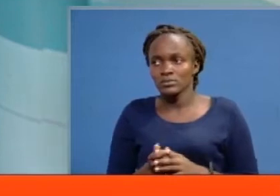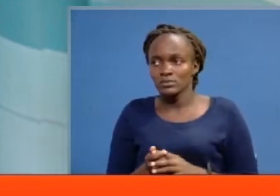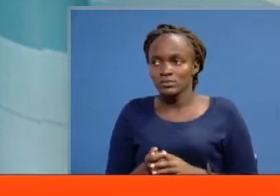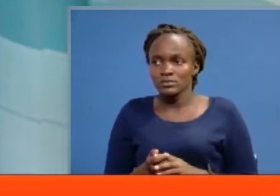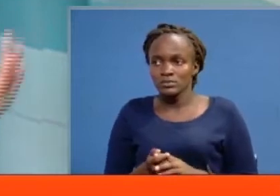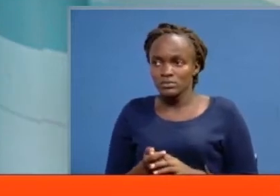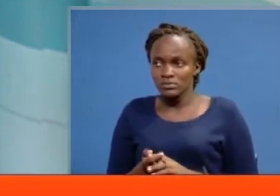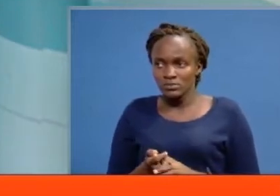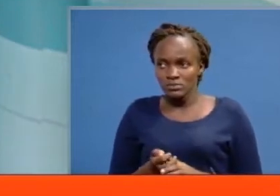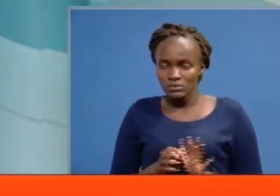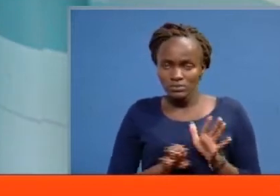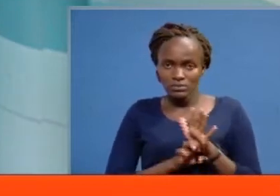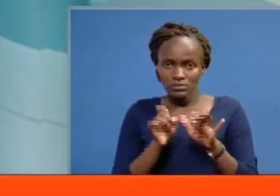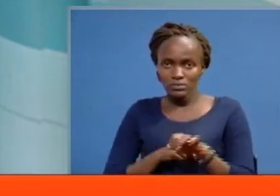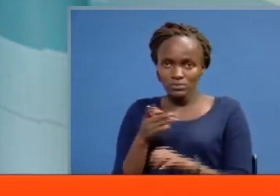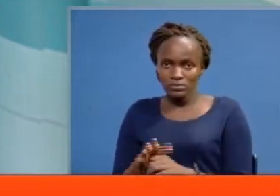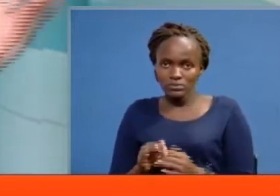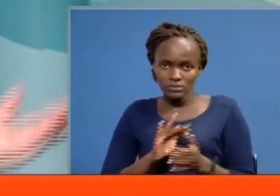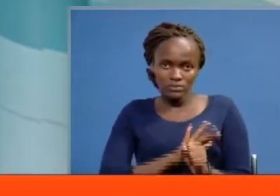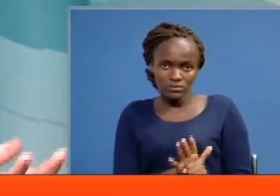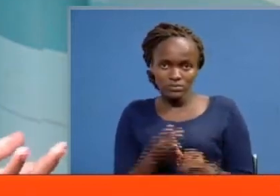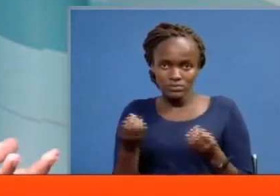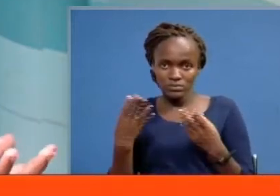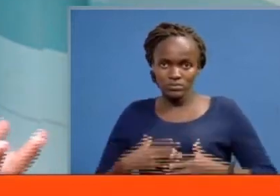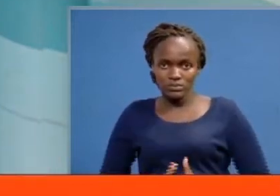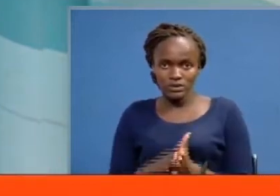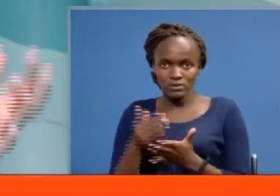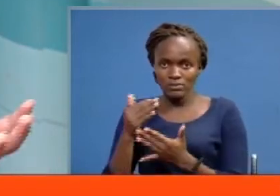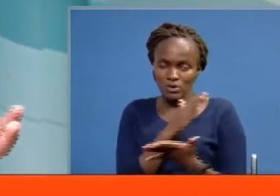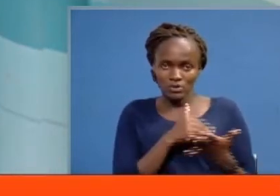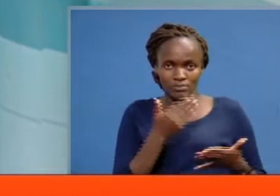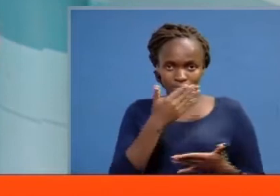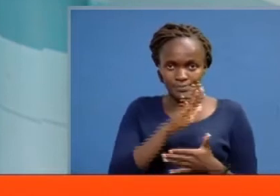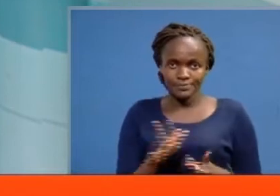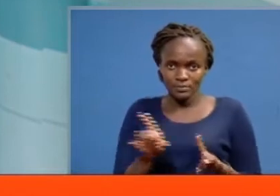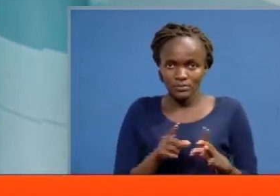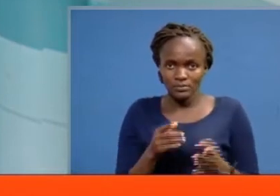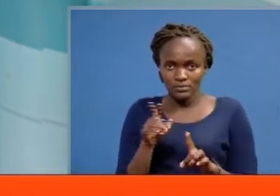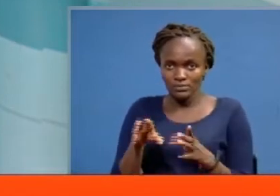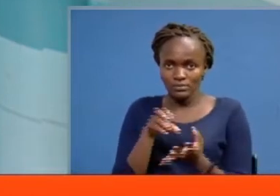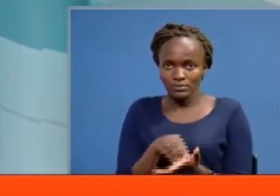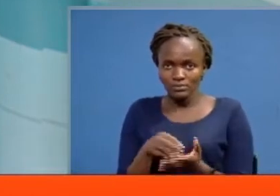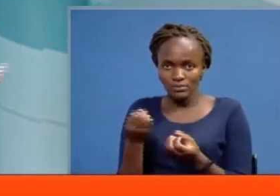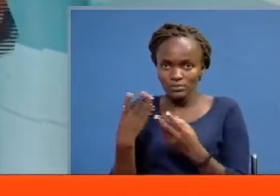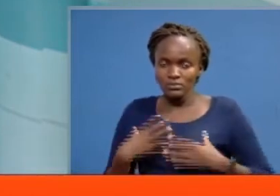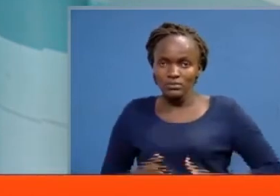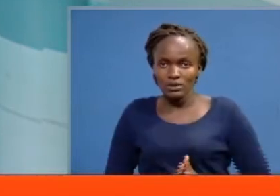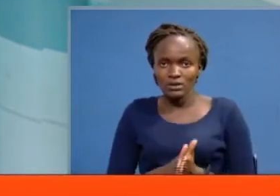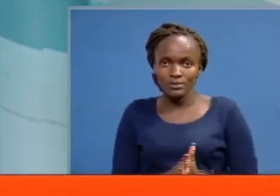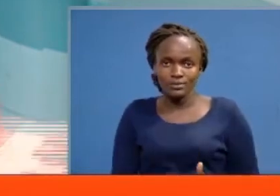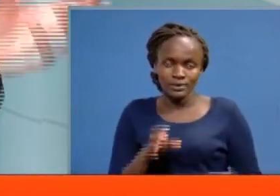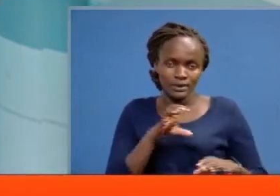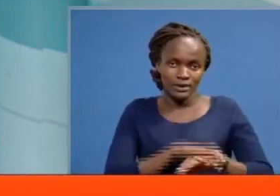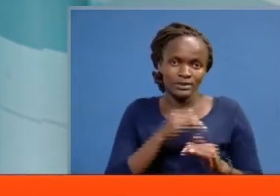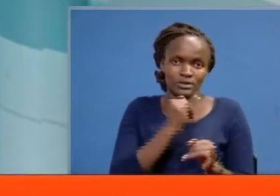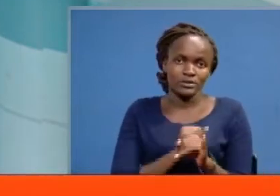example. During this period of Corona, a lot of people were laid off. But then again, in the same situation, a lot of people were rehired